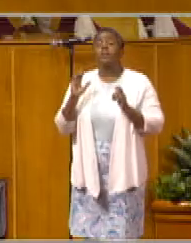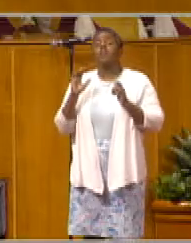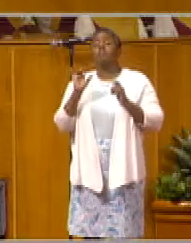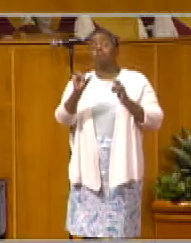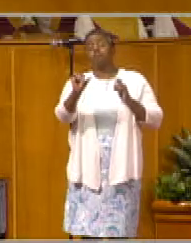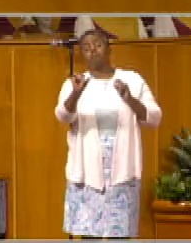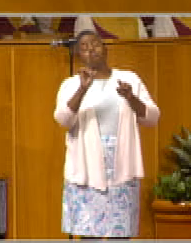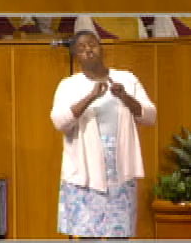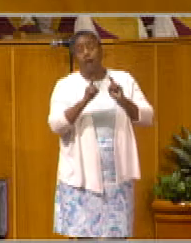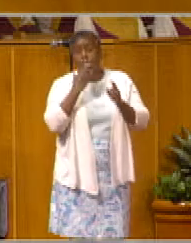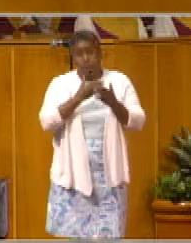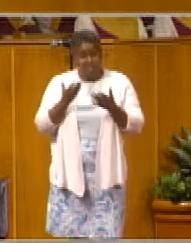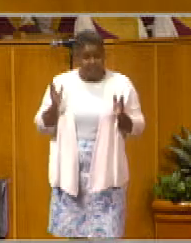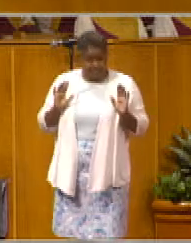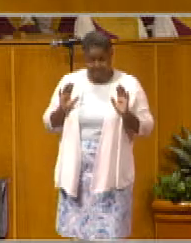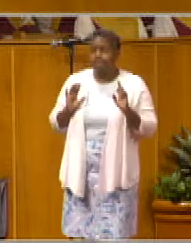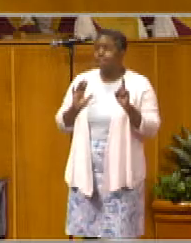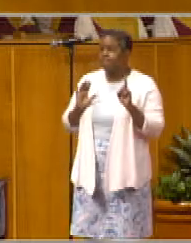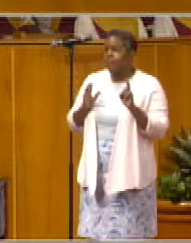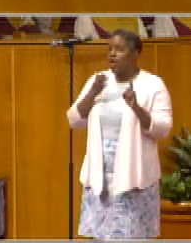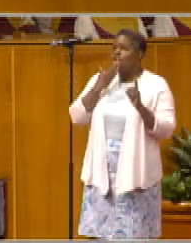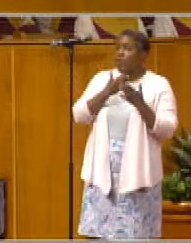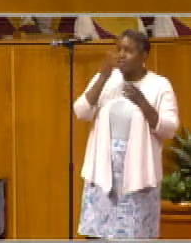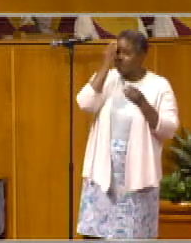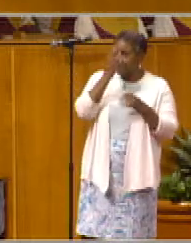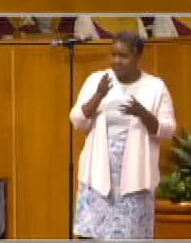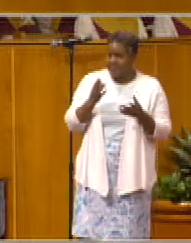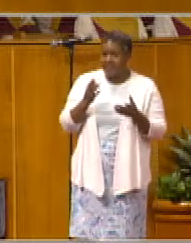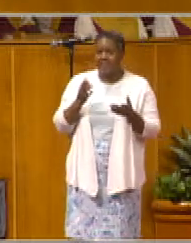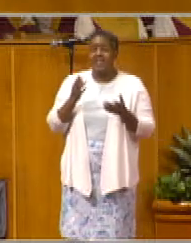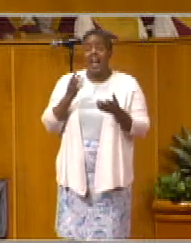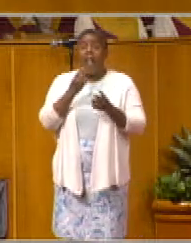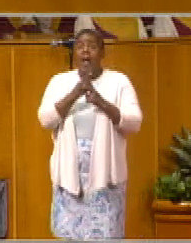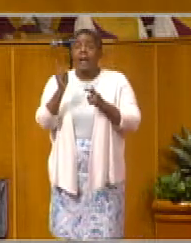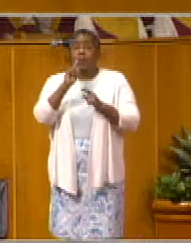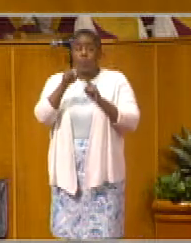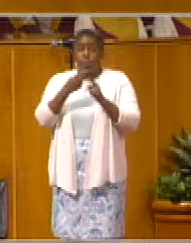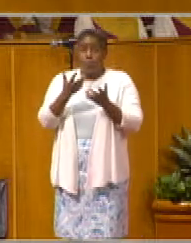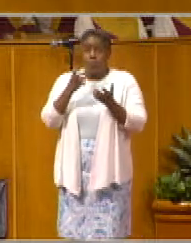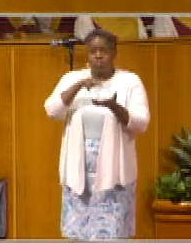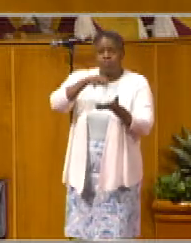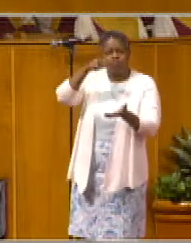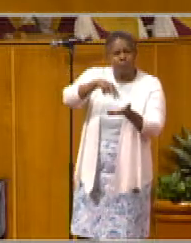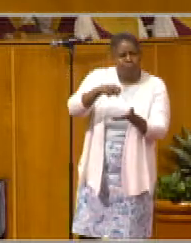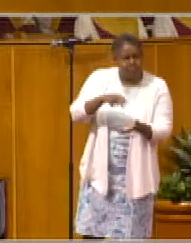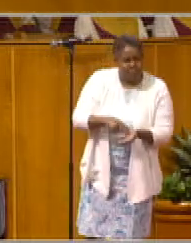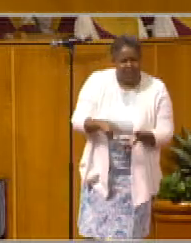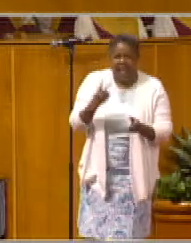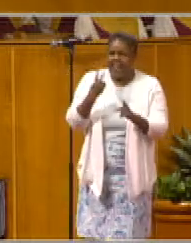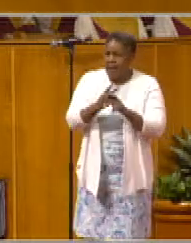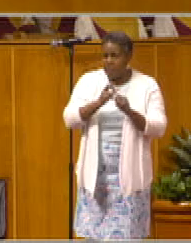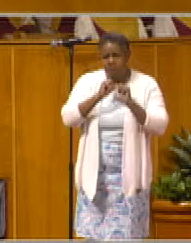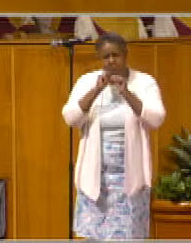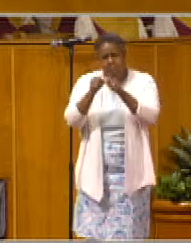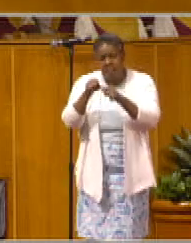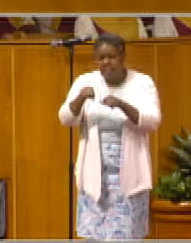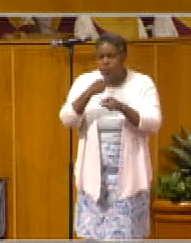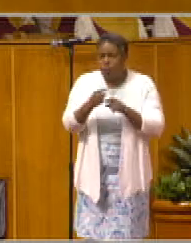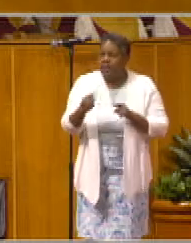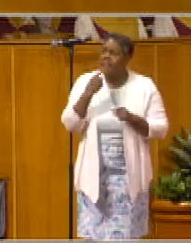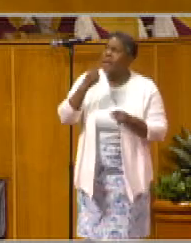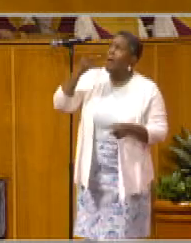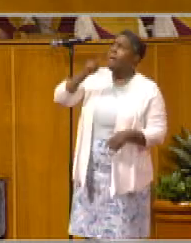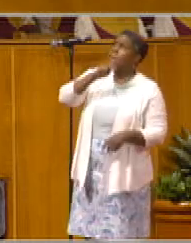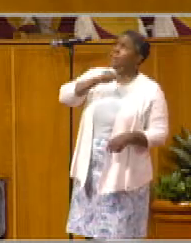Ooh, but the good news that shouted us last week and held us all week long. Said,